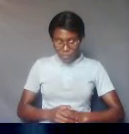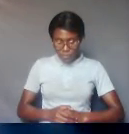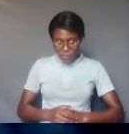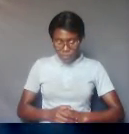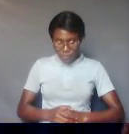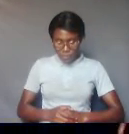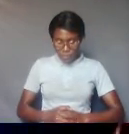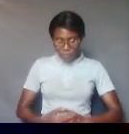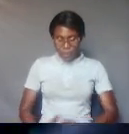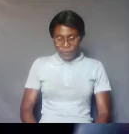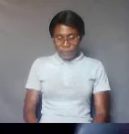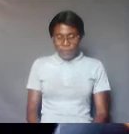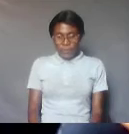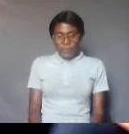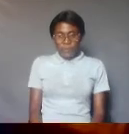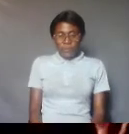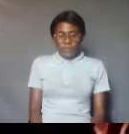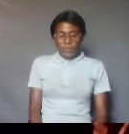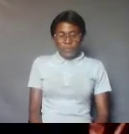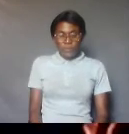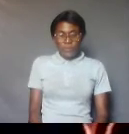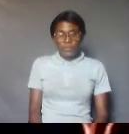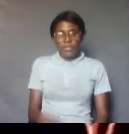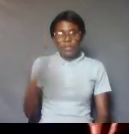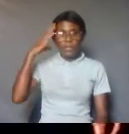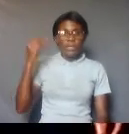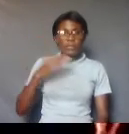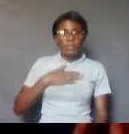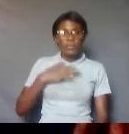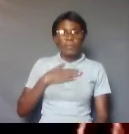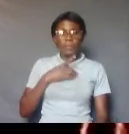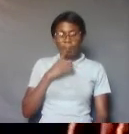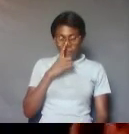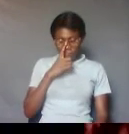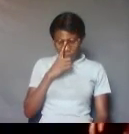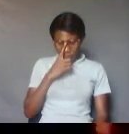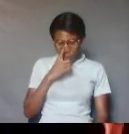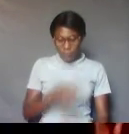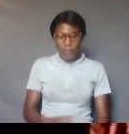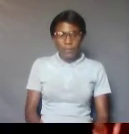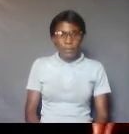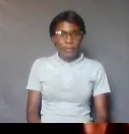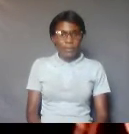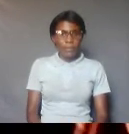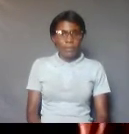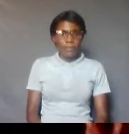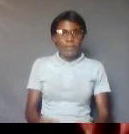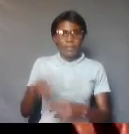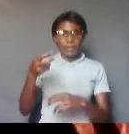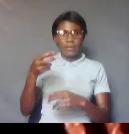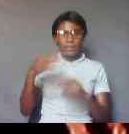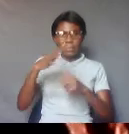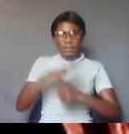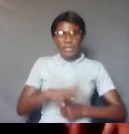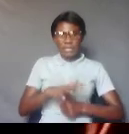been that part of the discrimination and being able to try and grow and find myself and be able to